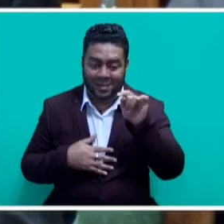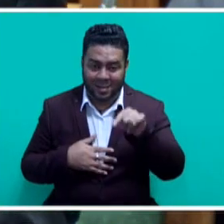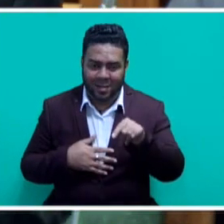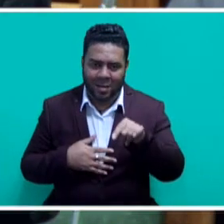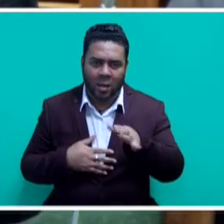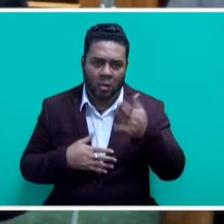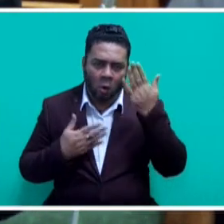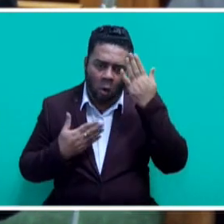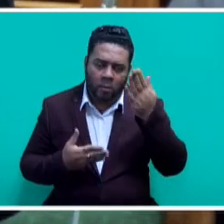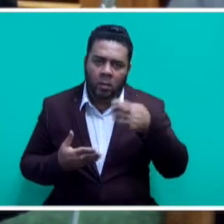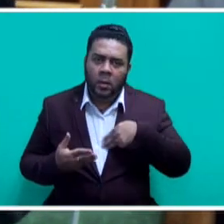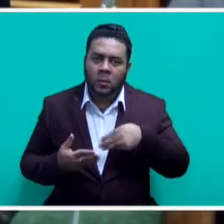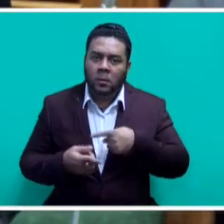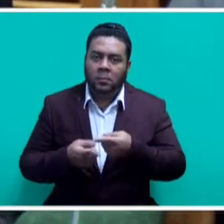that